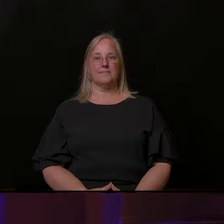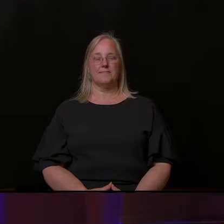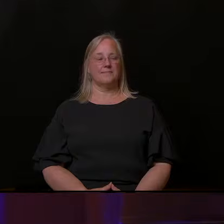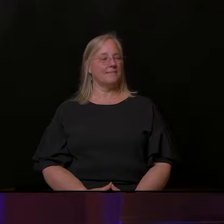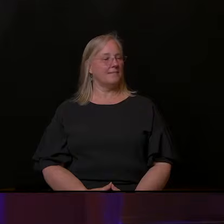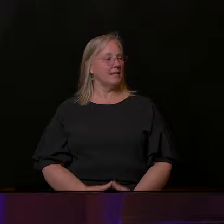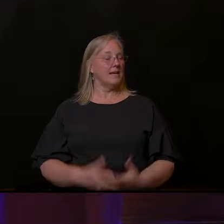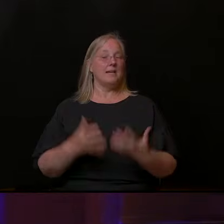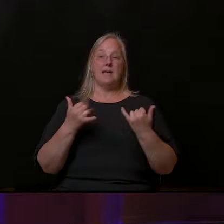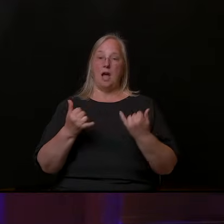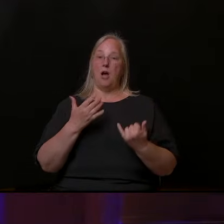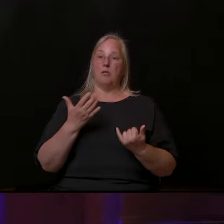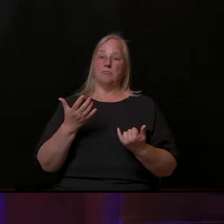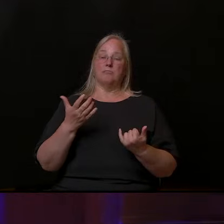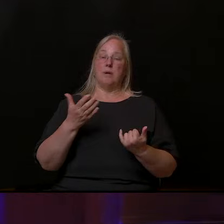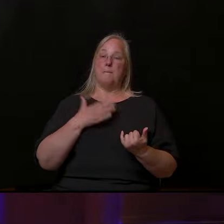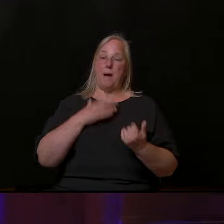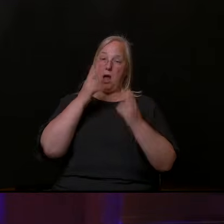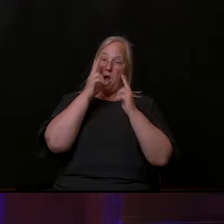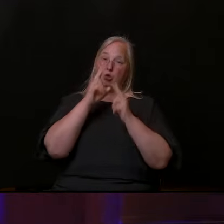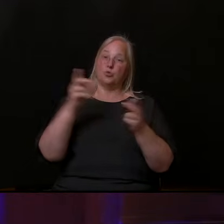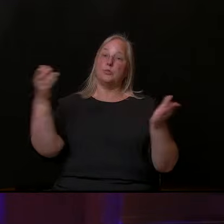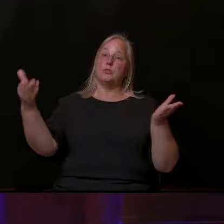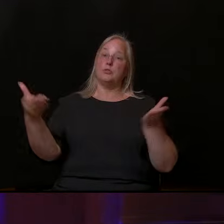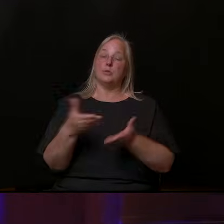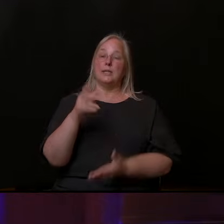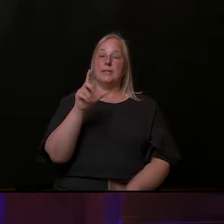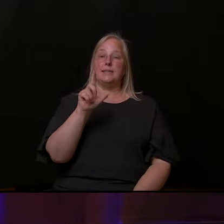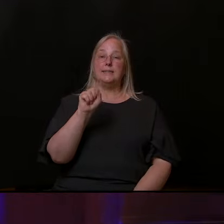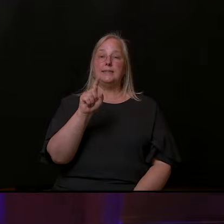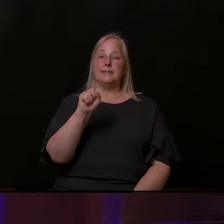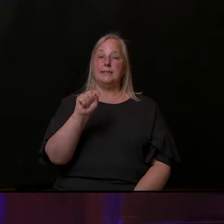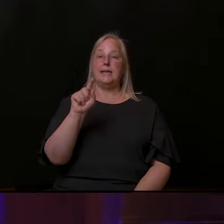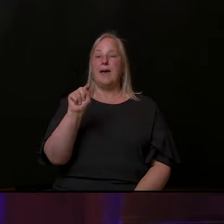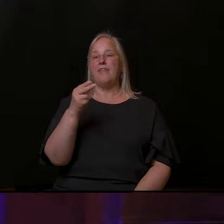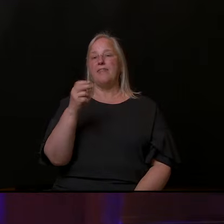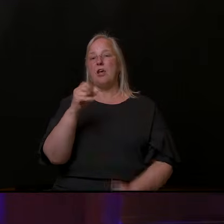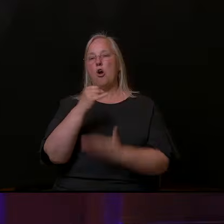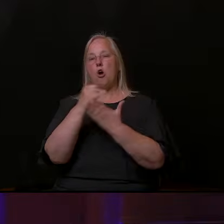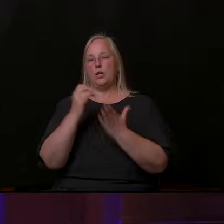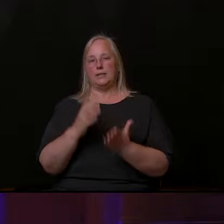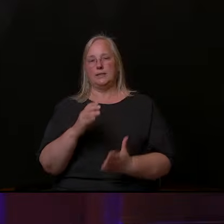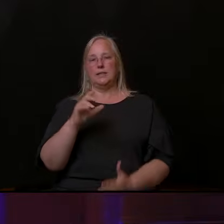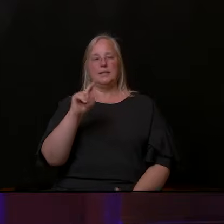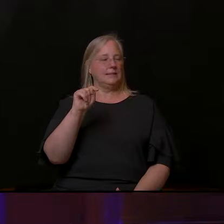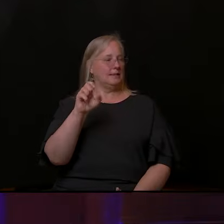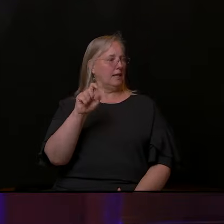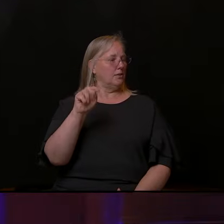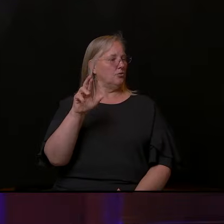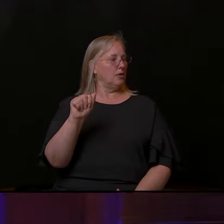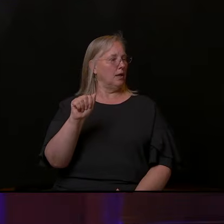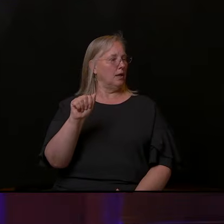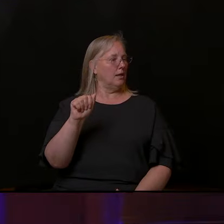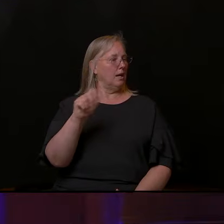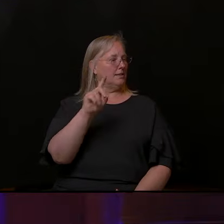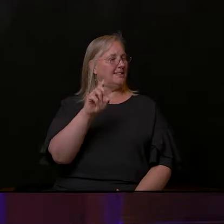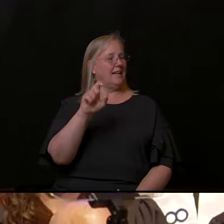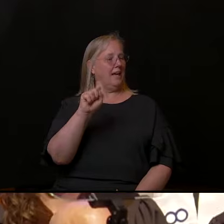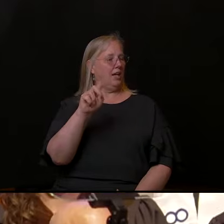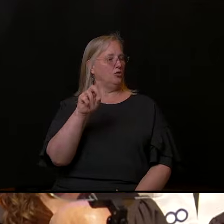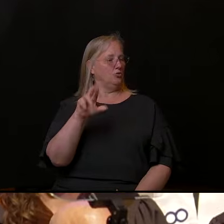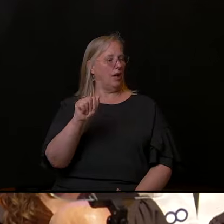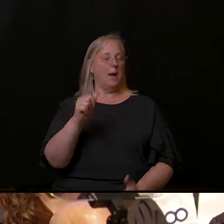It is now my honor to introduce Titi the artist. Tedra, best known as Titi the